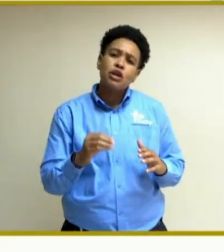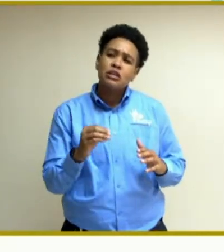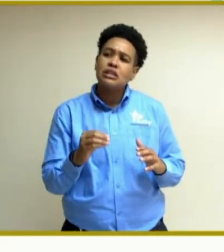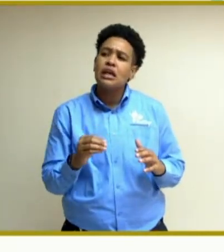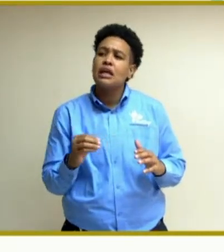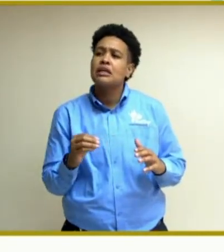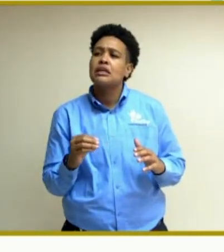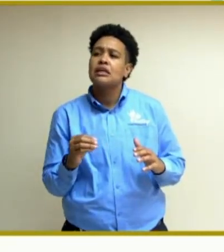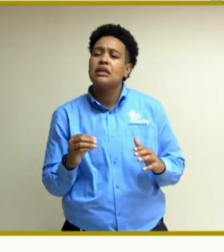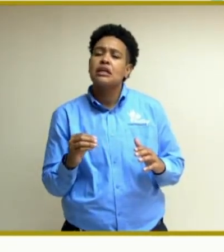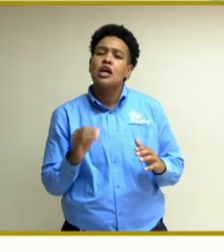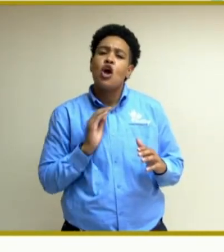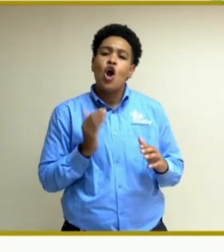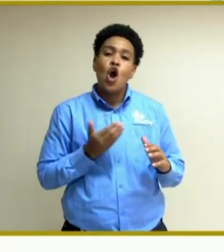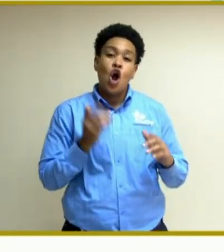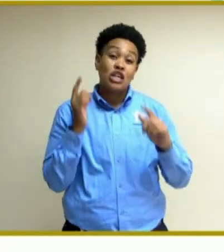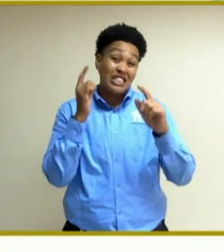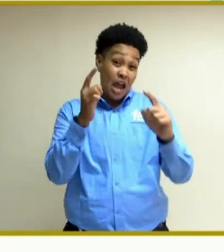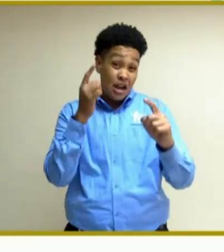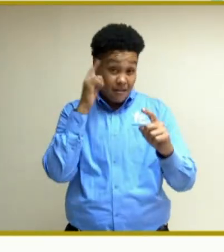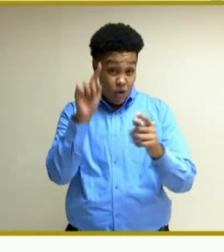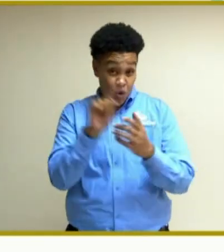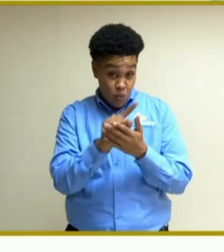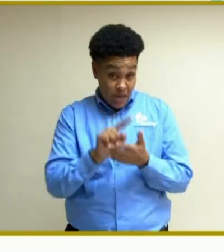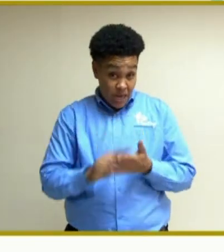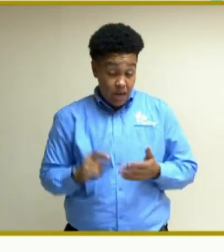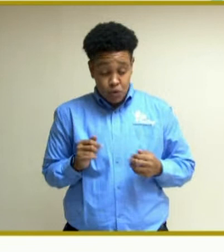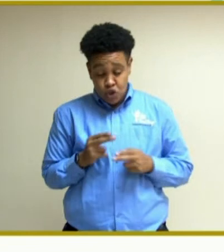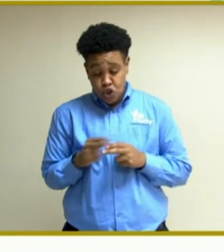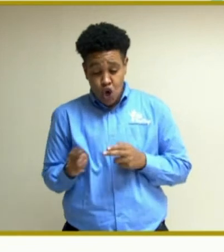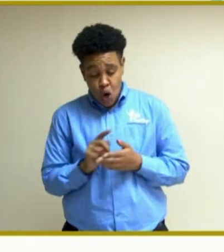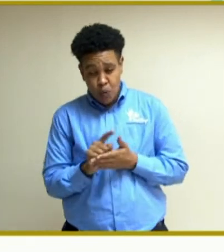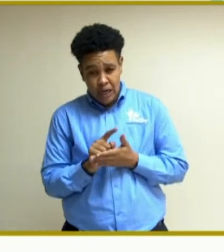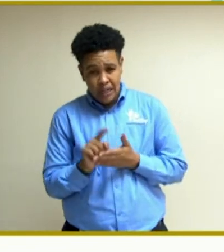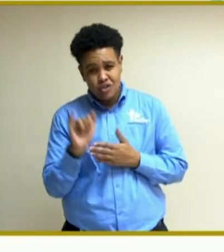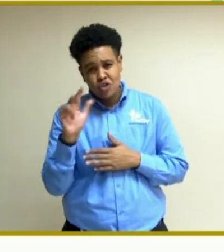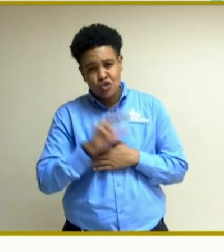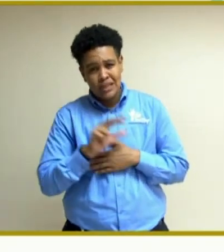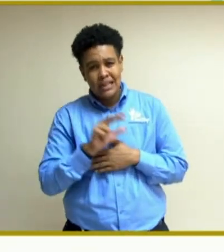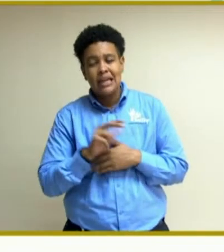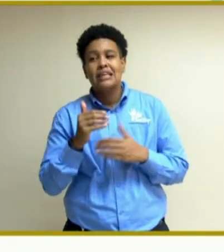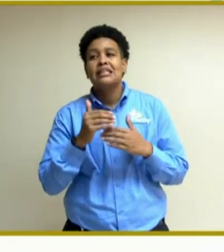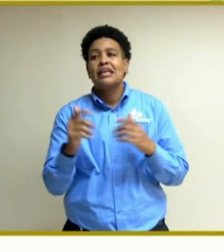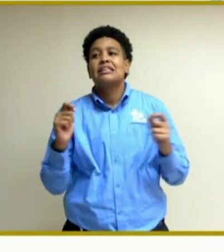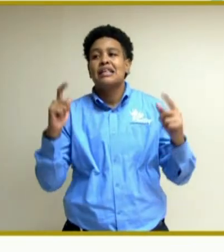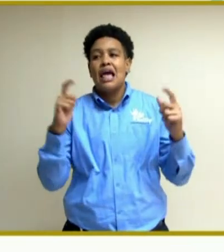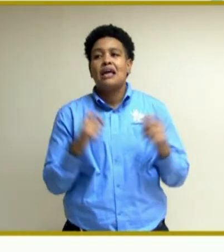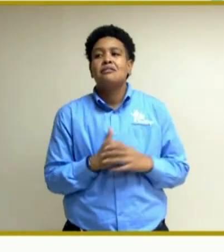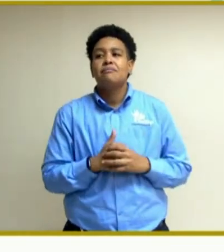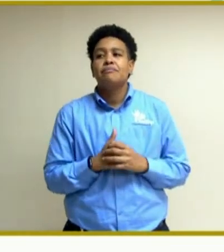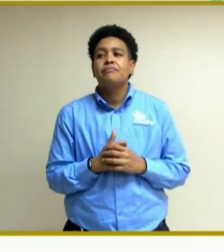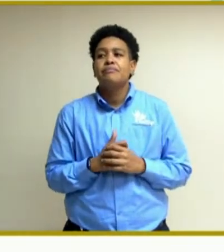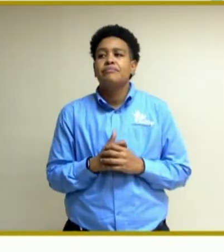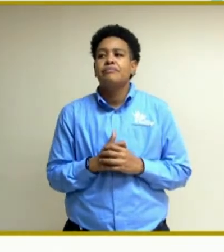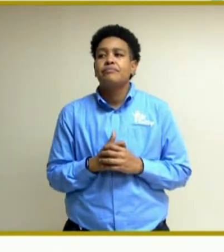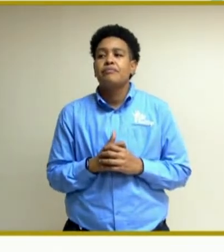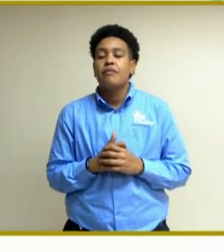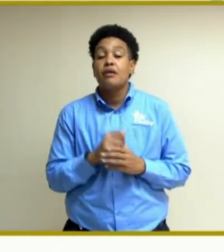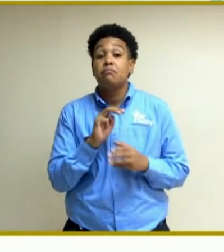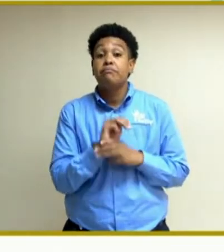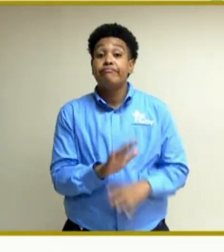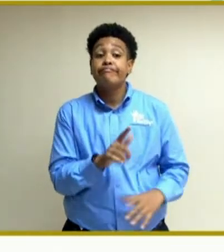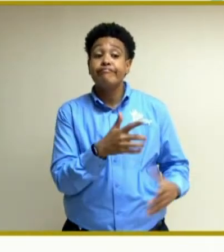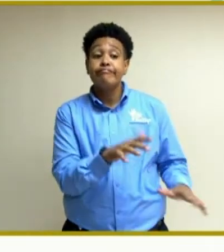of our target for the week, which is a short week, just 3 days. Next slide, please. Now,